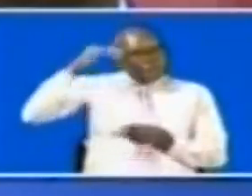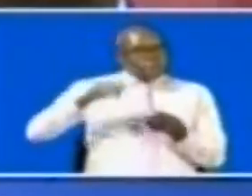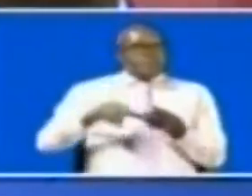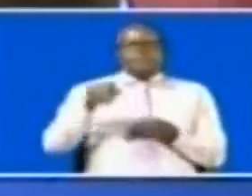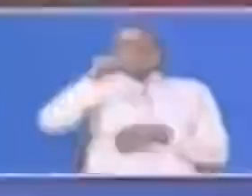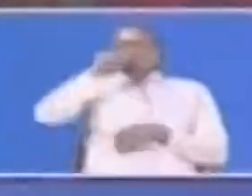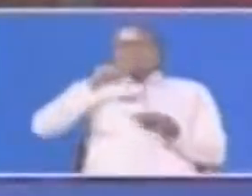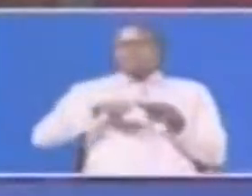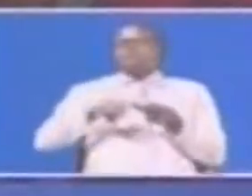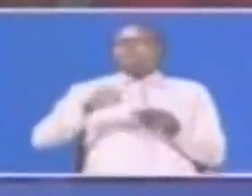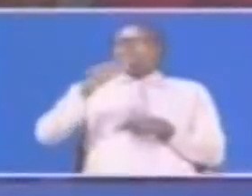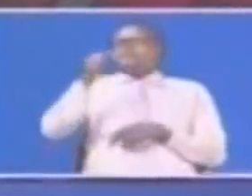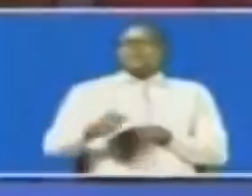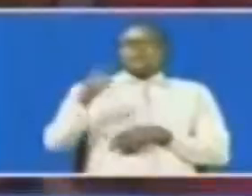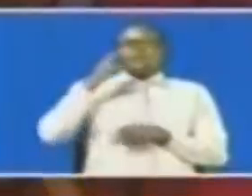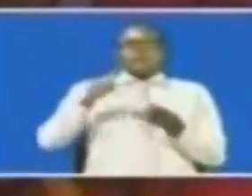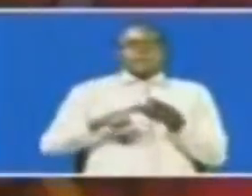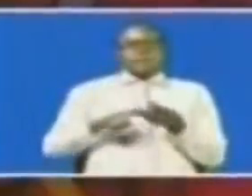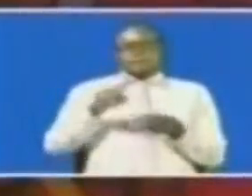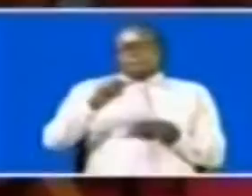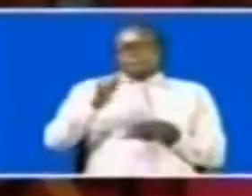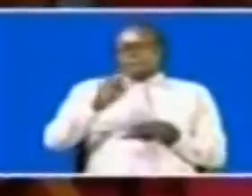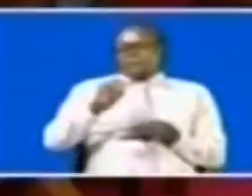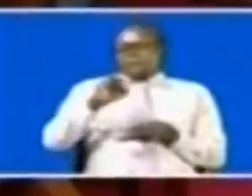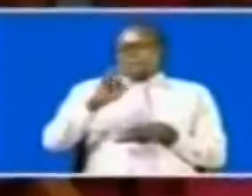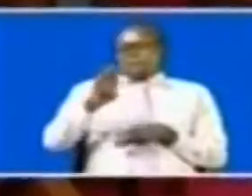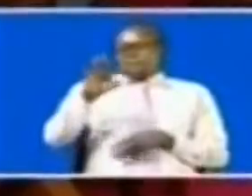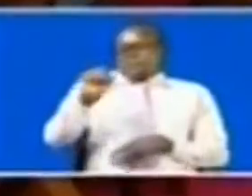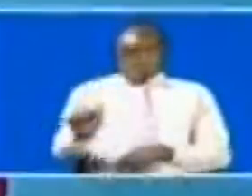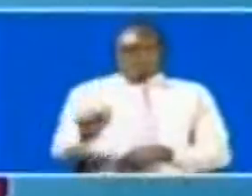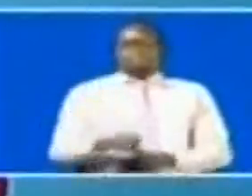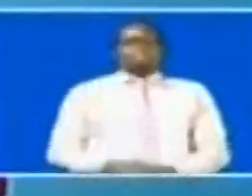Juba, and Namibia. Rita Tinina, KTN News.